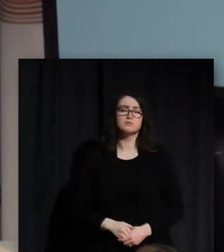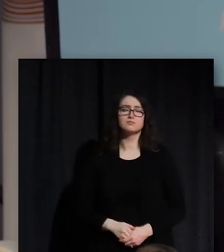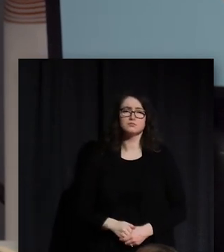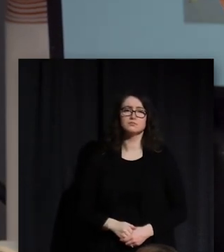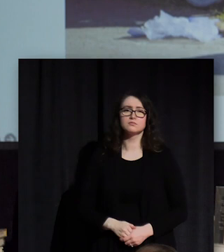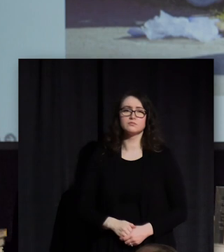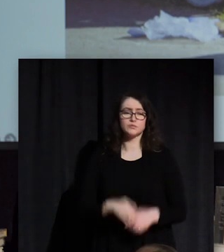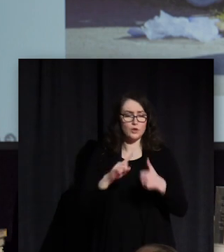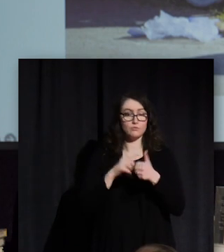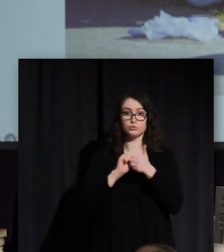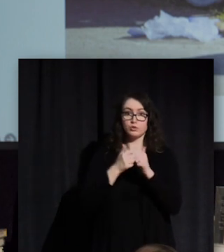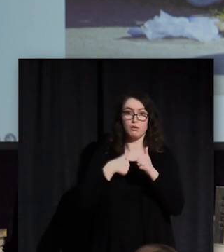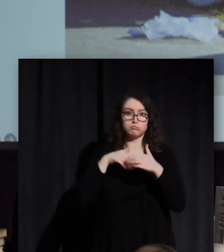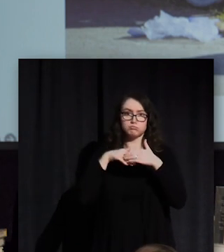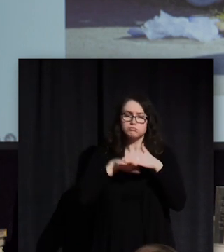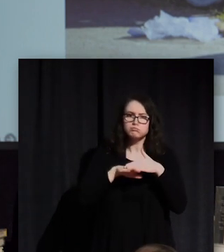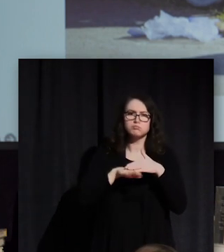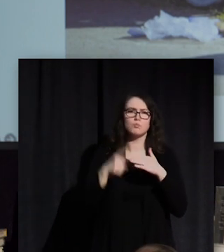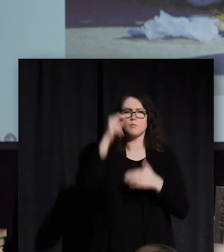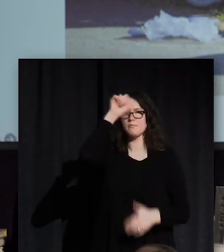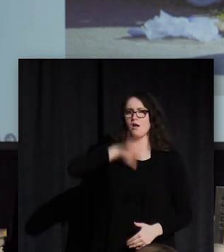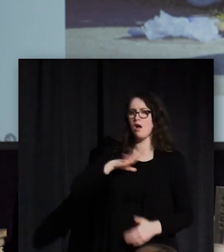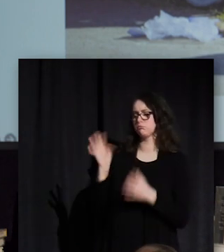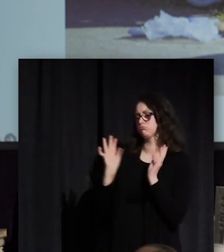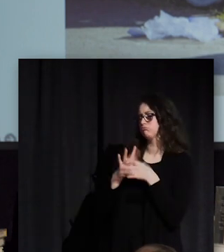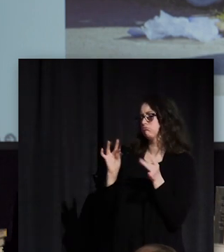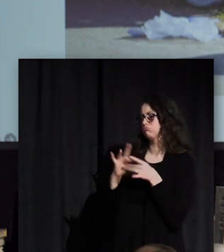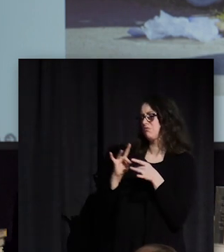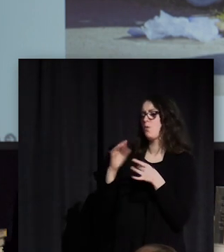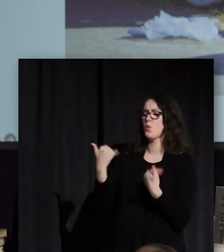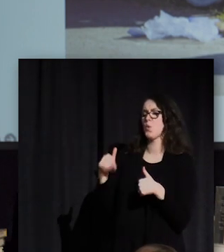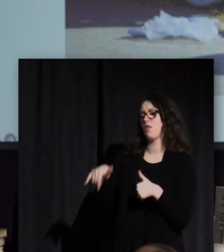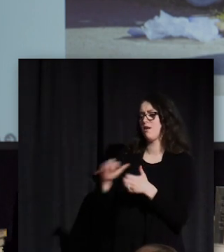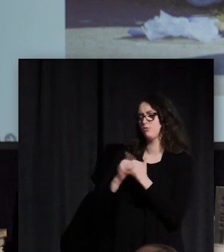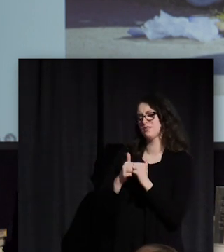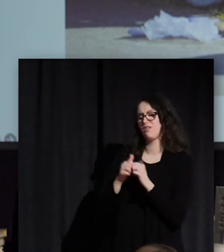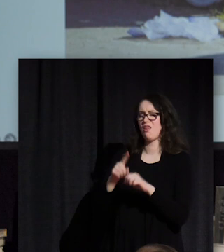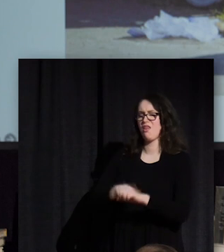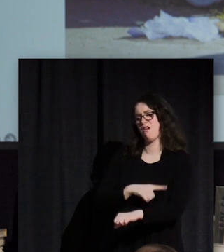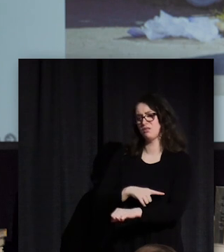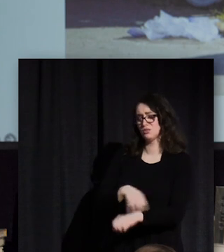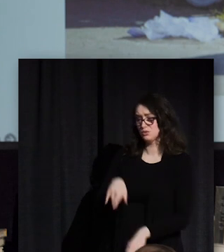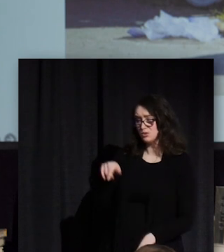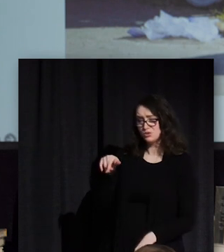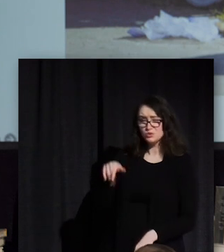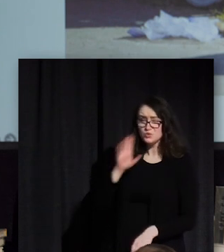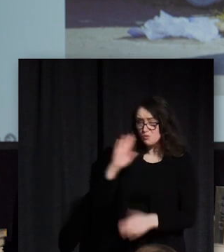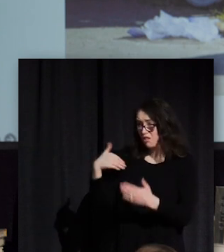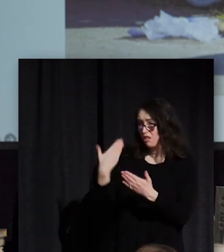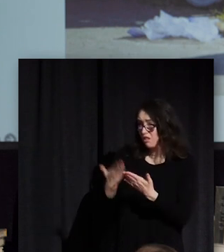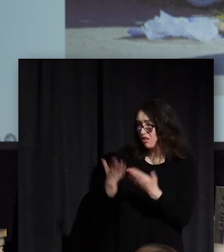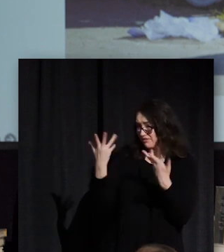In the first race I entered, a guy near the start told me the race was really long and asked if I was really gonna make it the whole